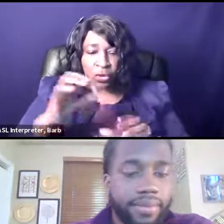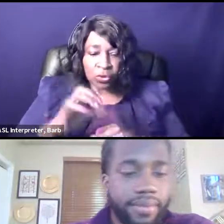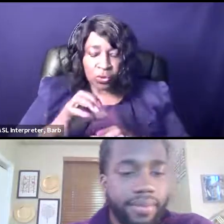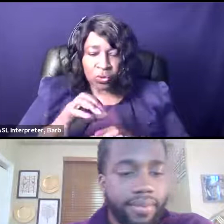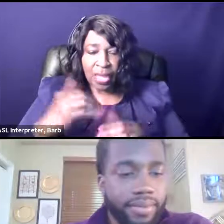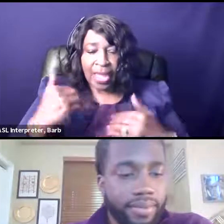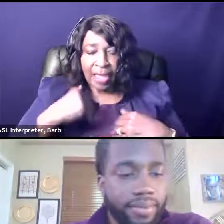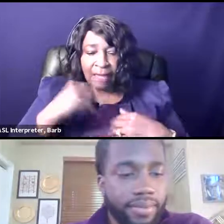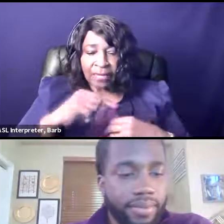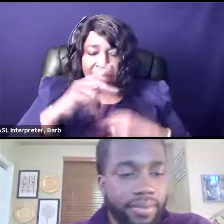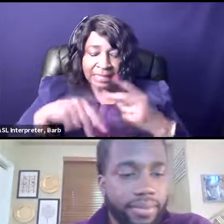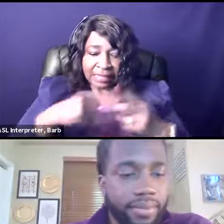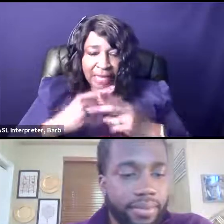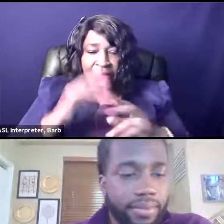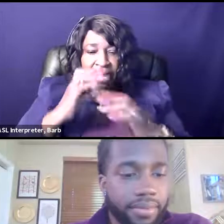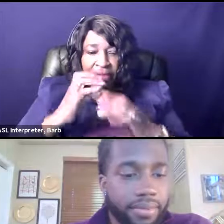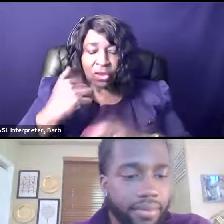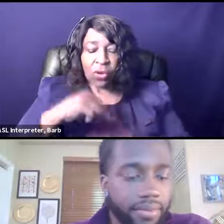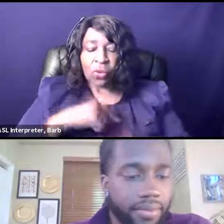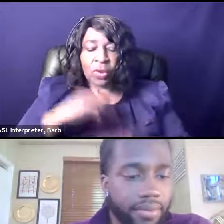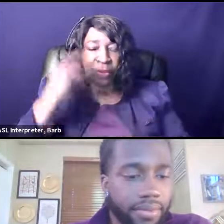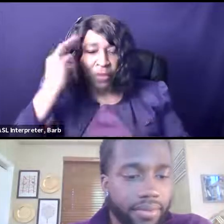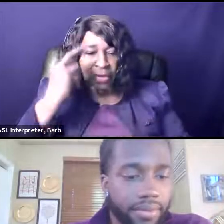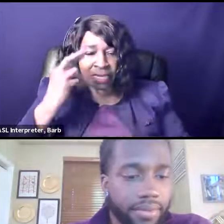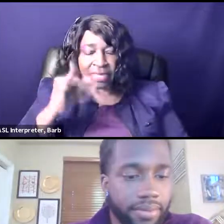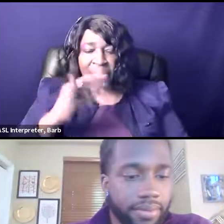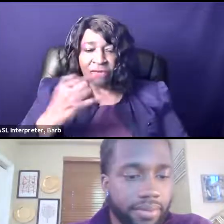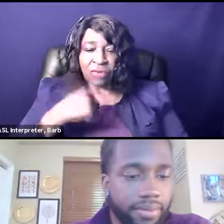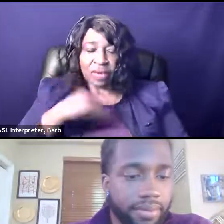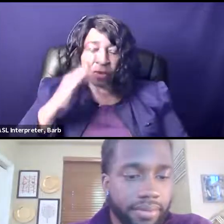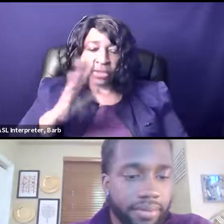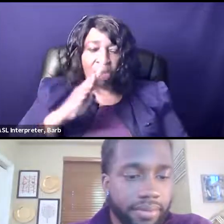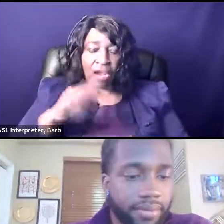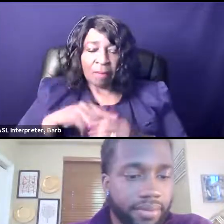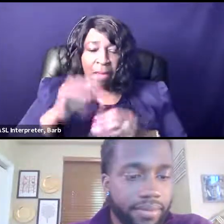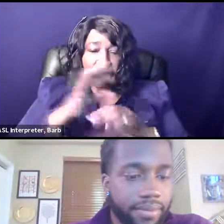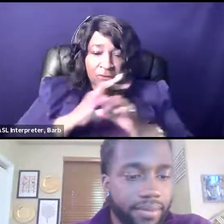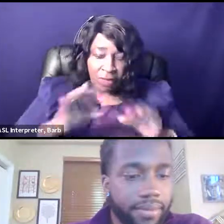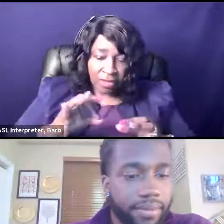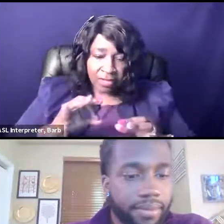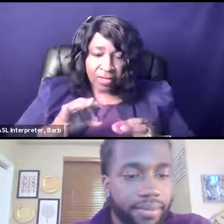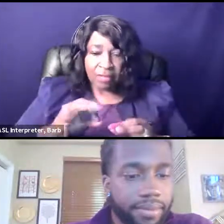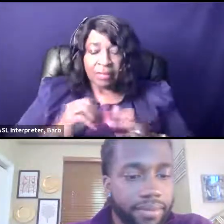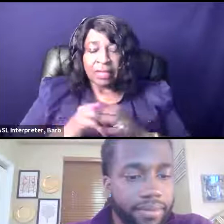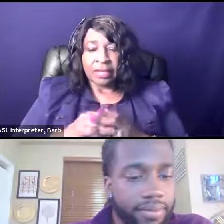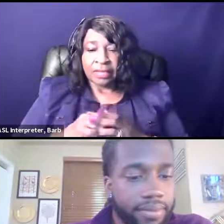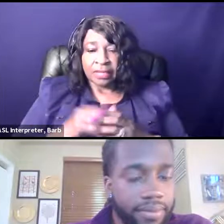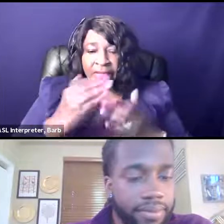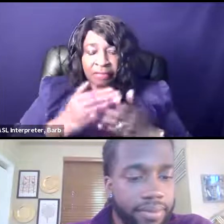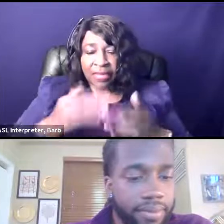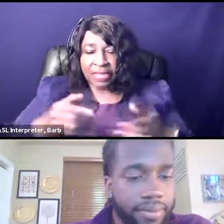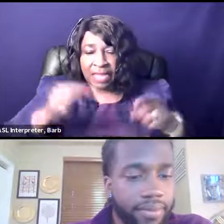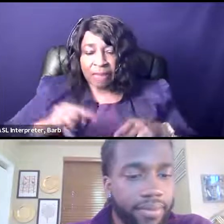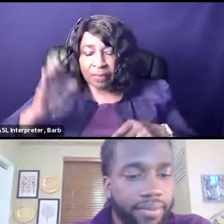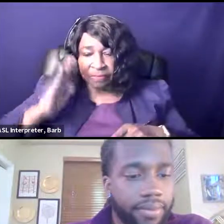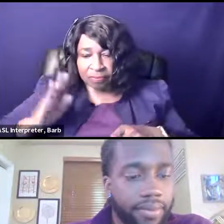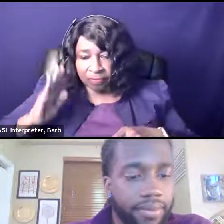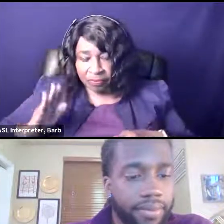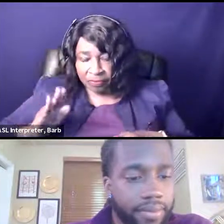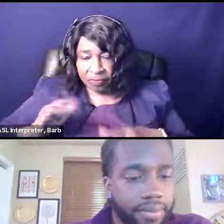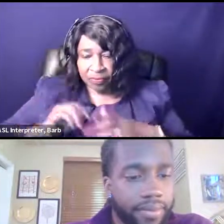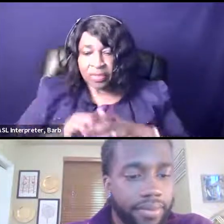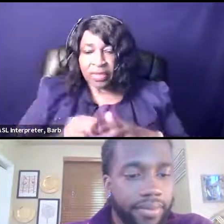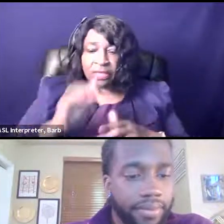types of conversations, we realize that if we are going to talk about freedom, if we're going to talk about abolition, if we're going to talk about reparations, if we're going to talk